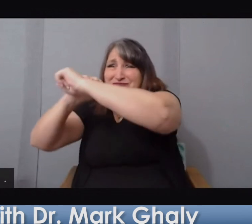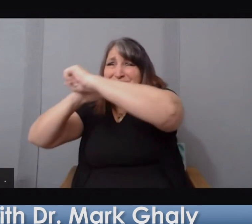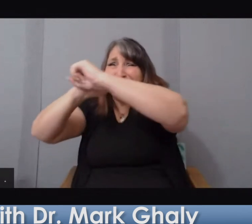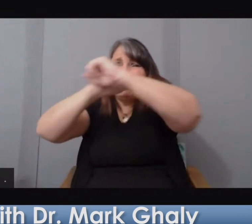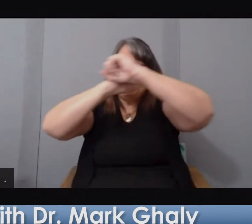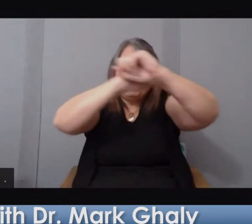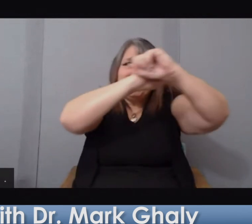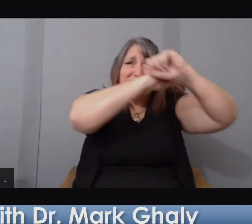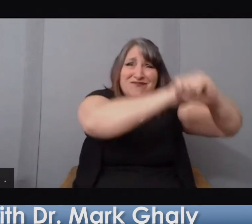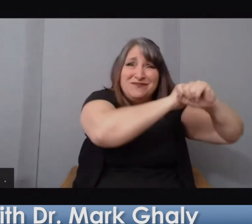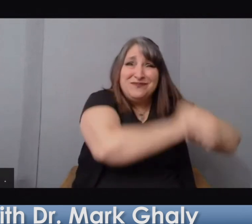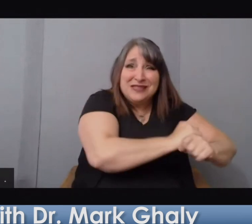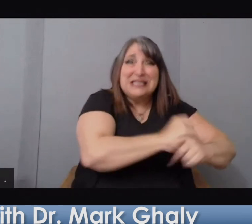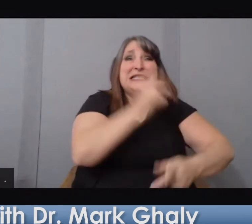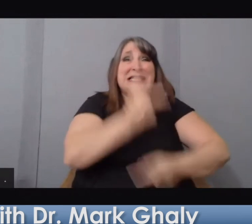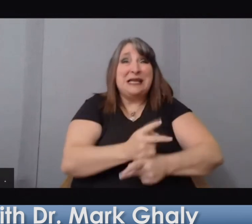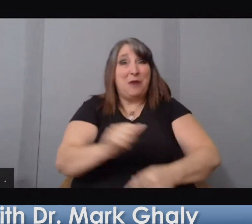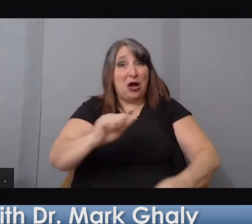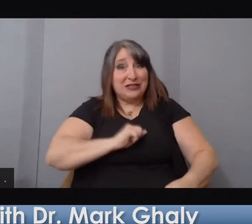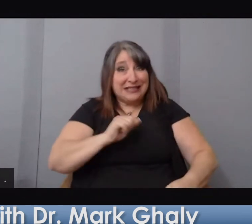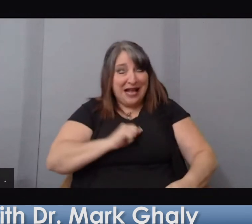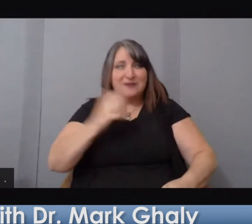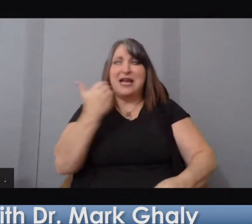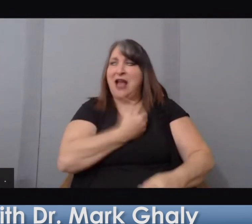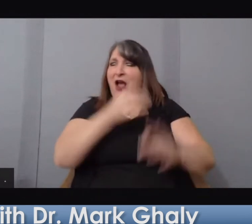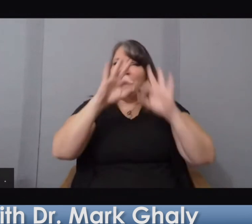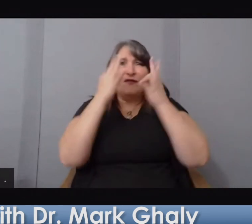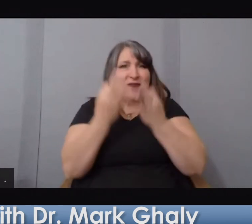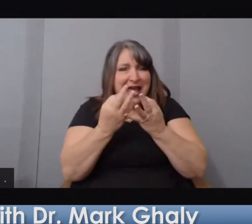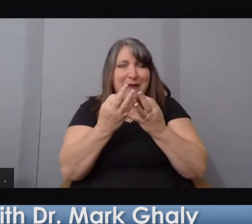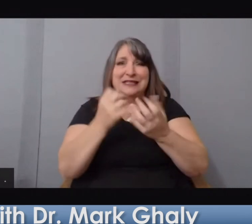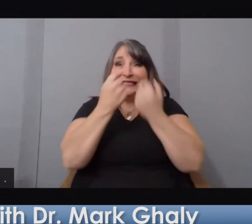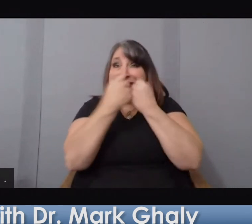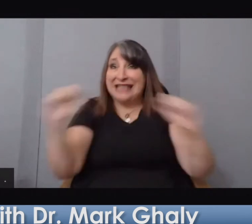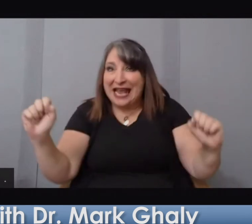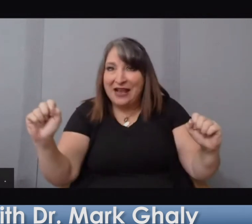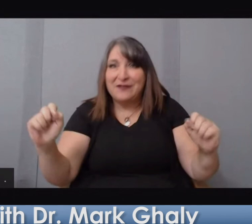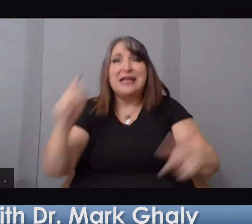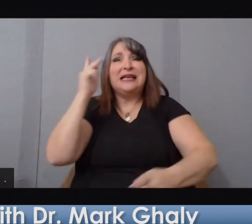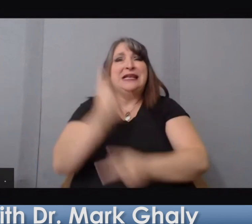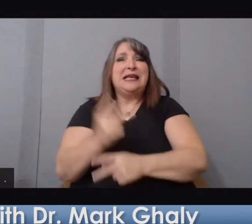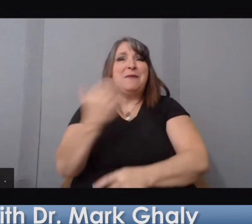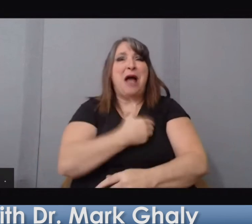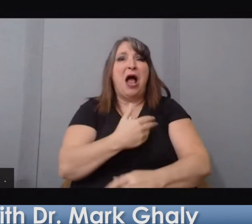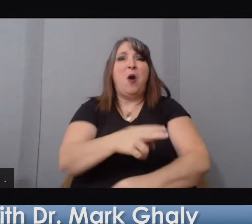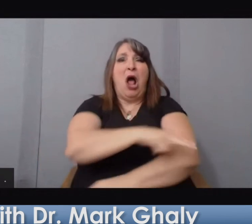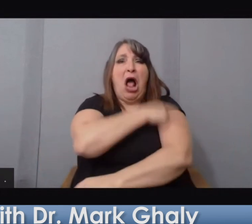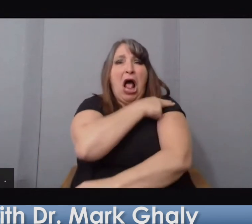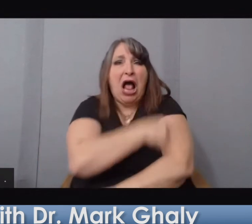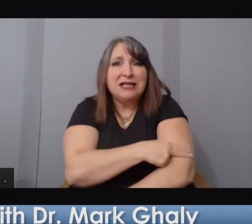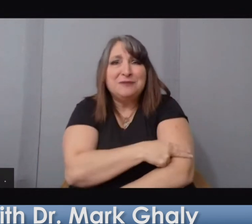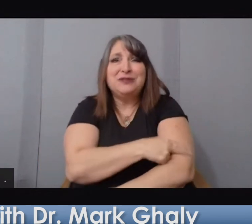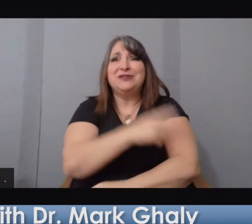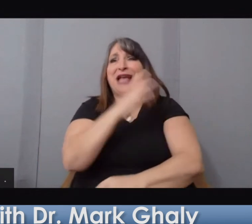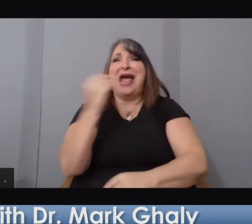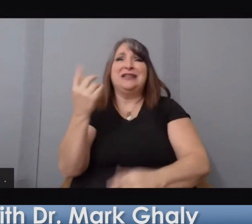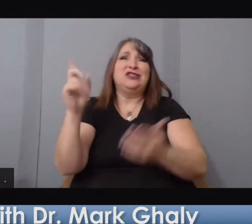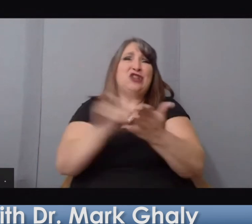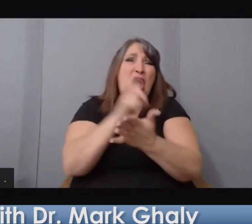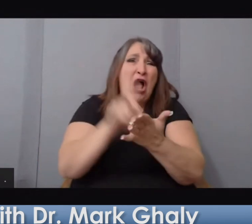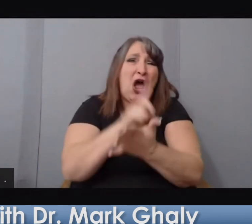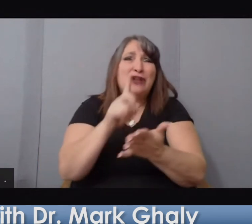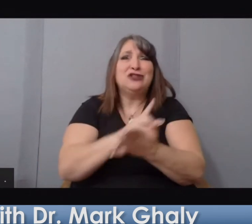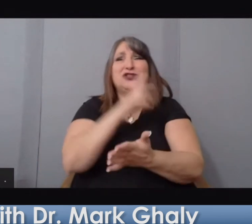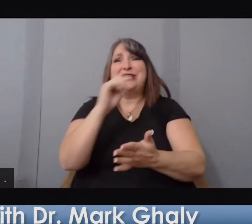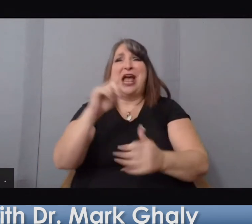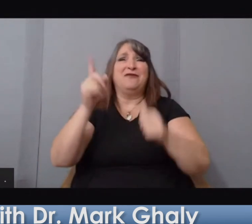but our overall community, our healthcare delivery system able to serve the needs of those who are sick, not just from